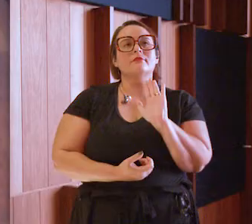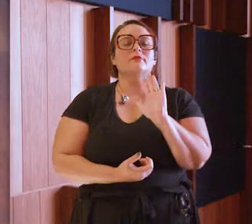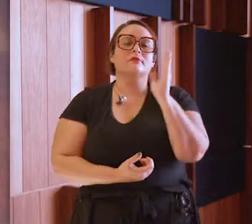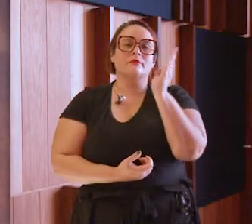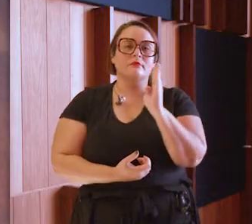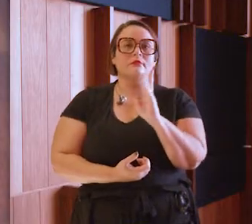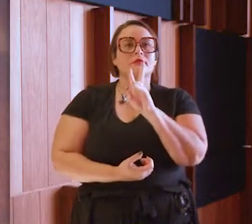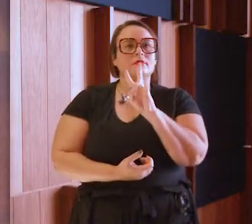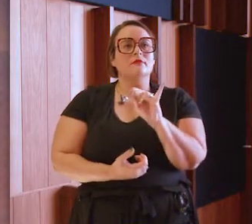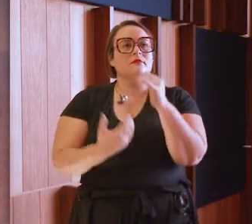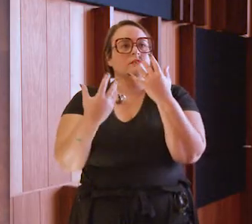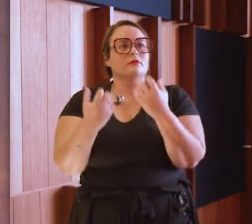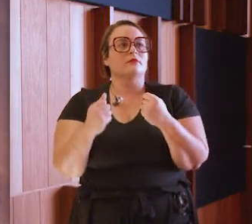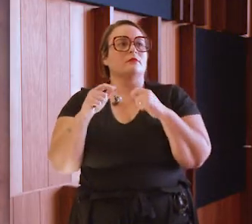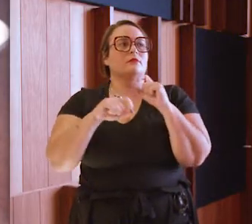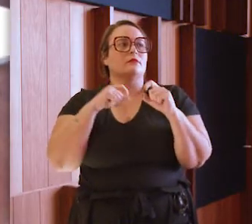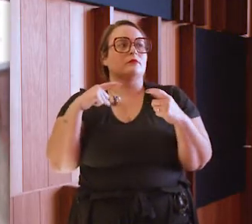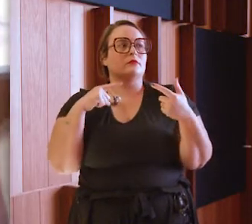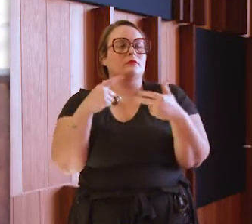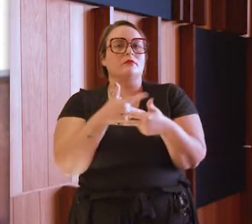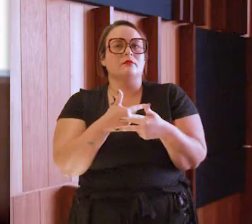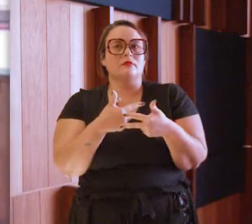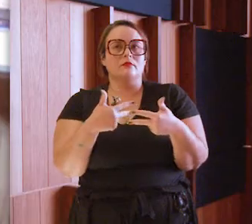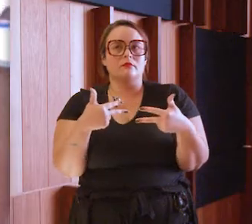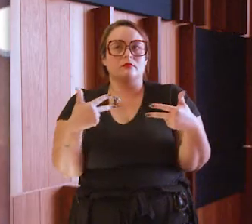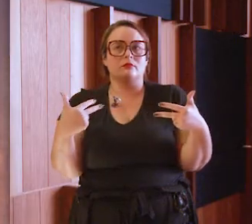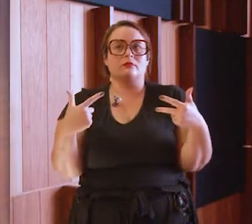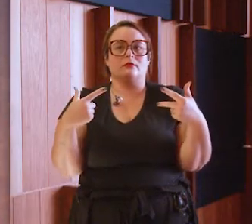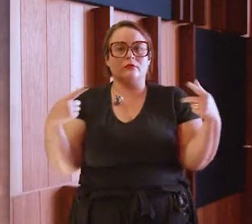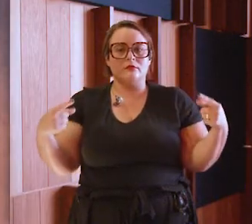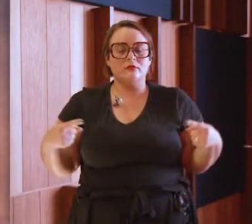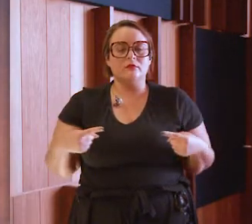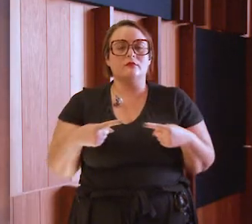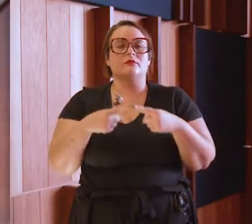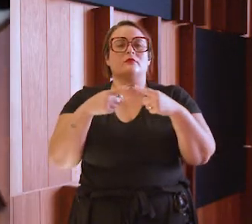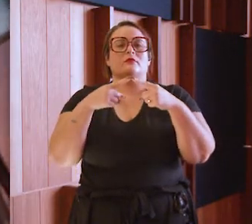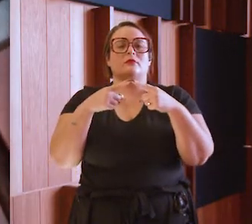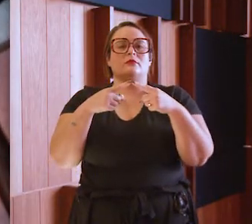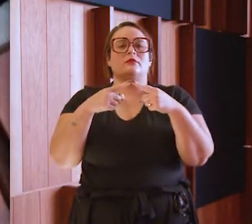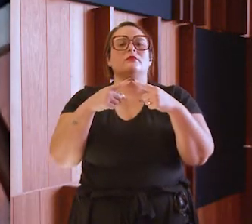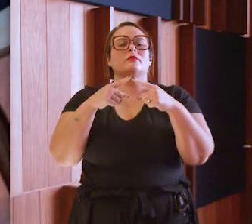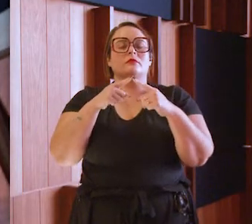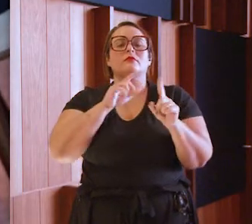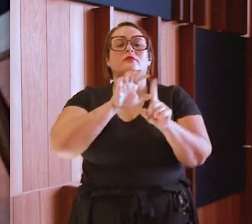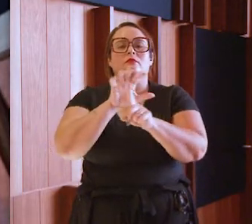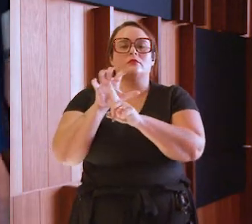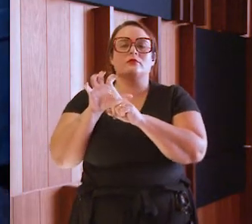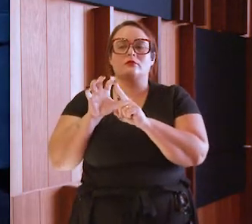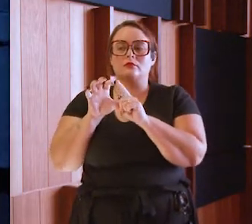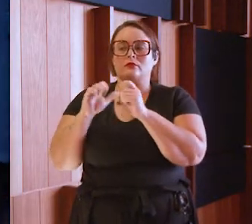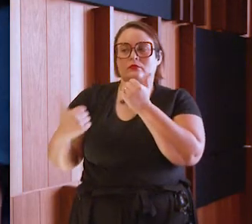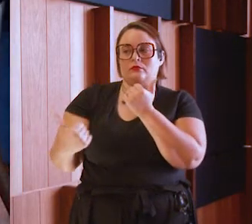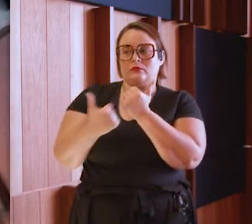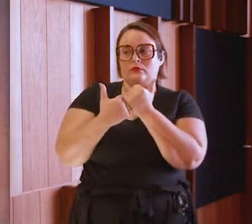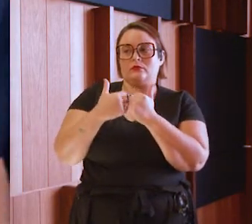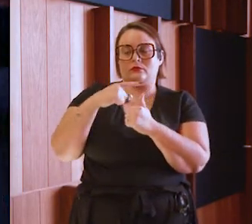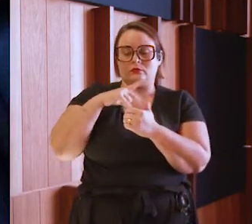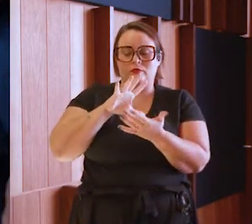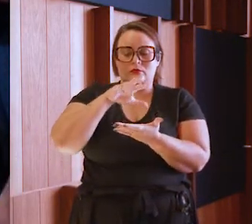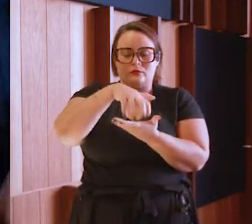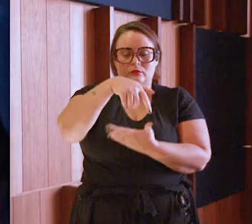have for foreign subsidiaries. But Pillar 2 is here, and it is around the world. And so if you operate in any of